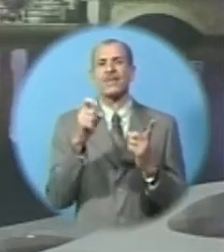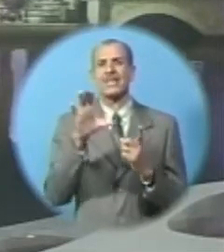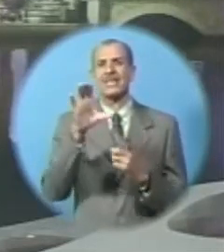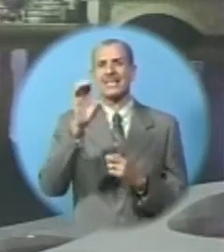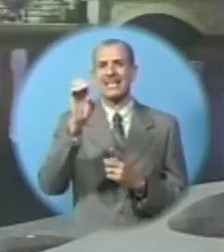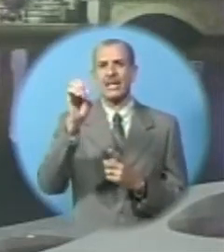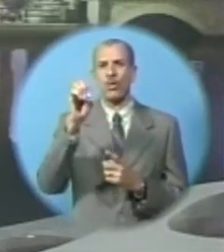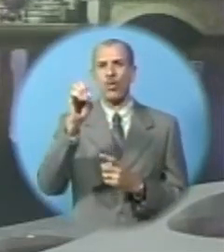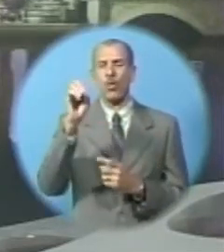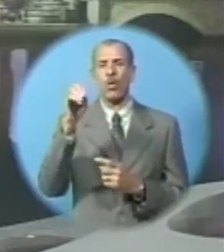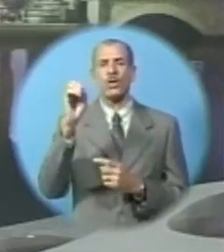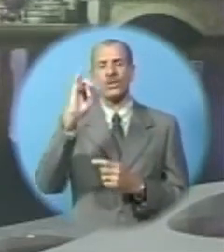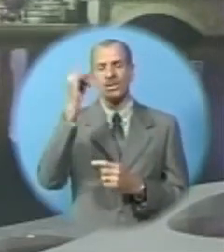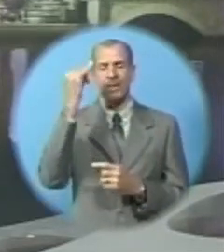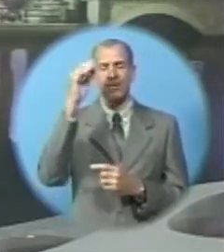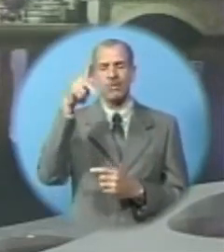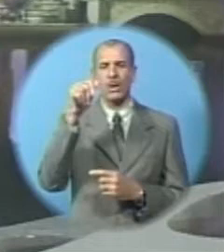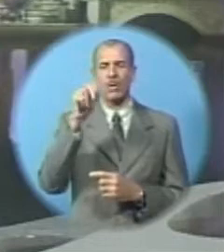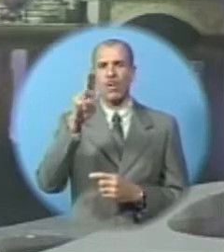Agricultural Society, James Paul.